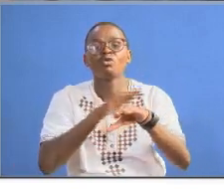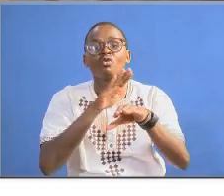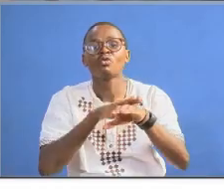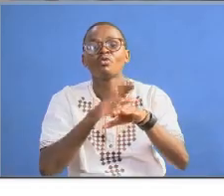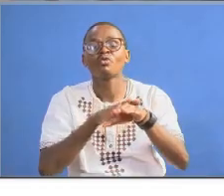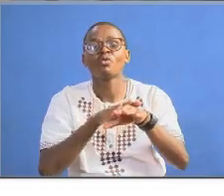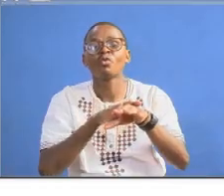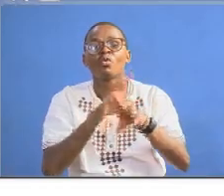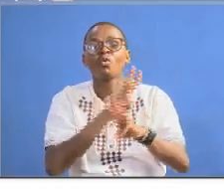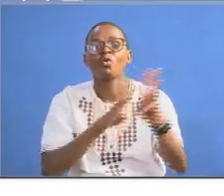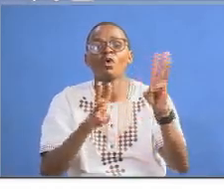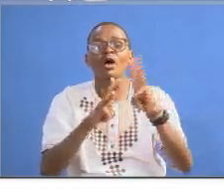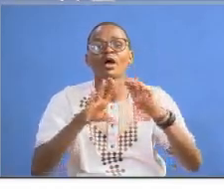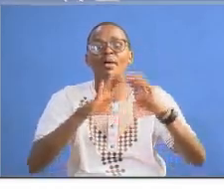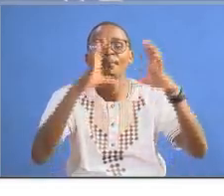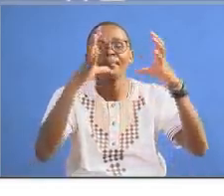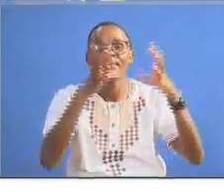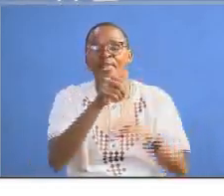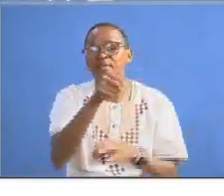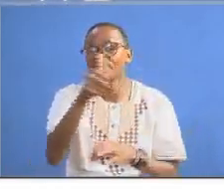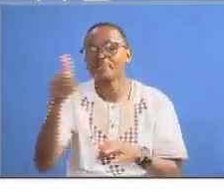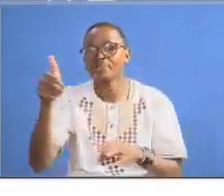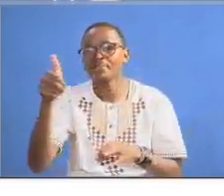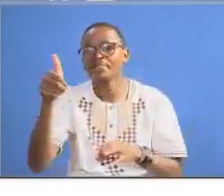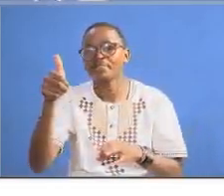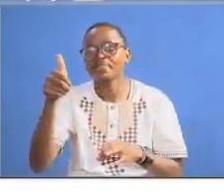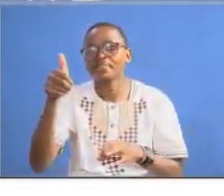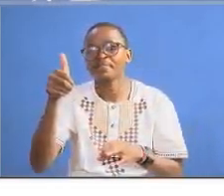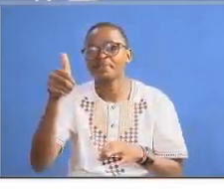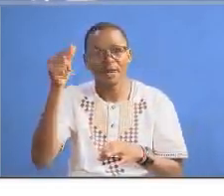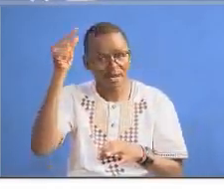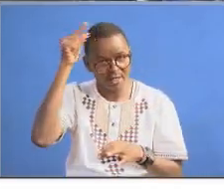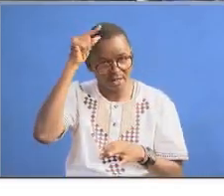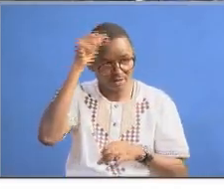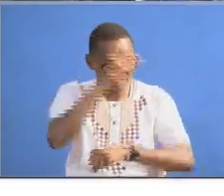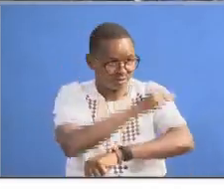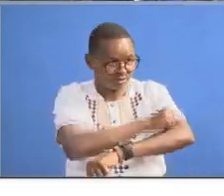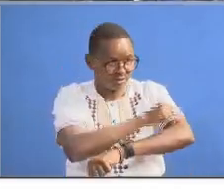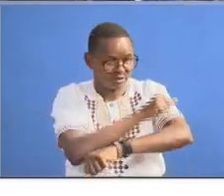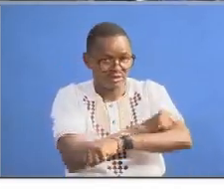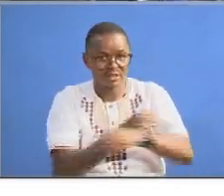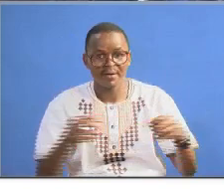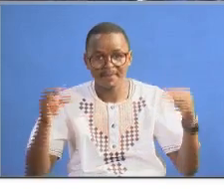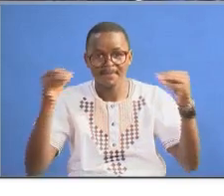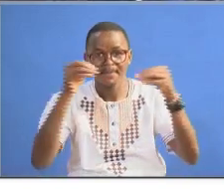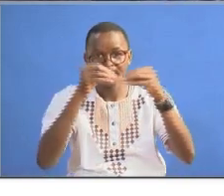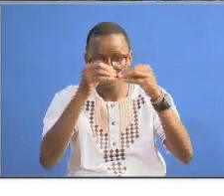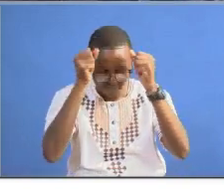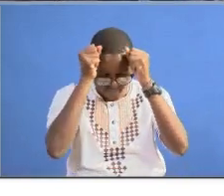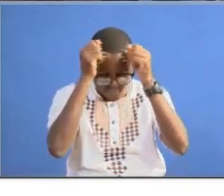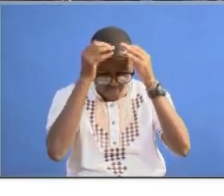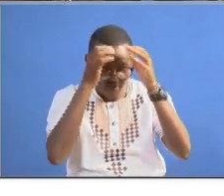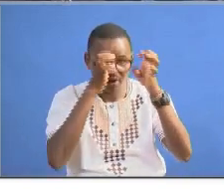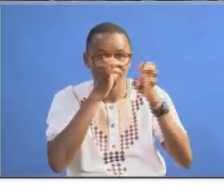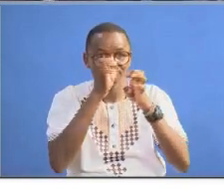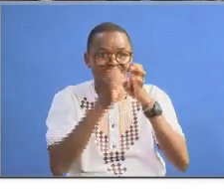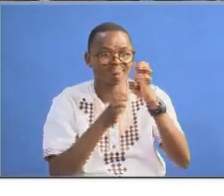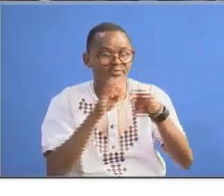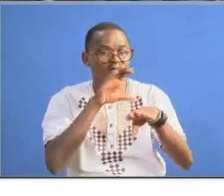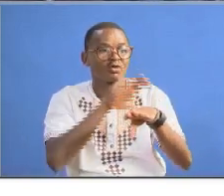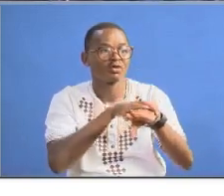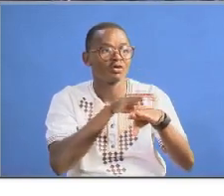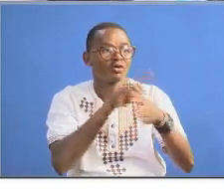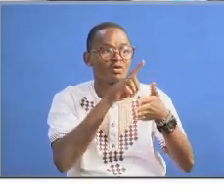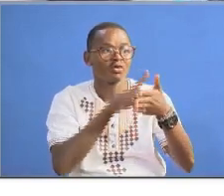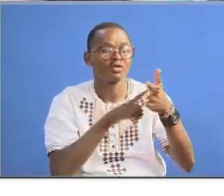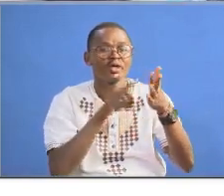is world class. On the other hand, the acting dean of graduate school said it was a forum that students explaining of their findings and